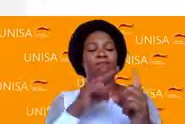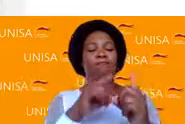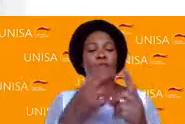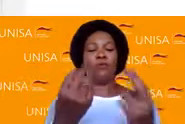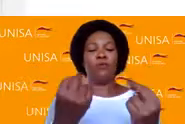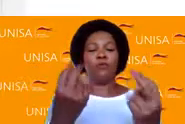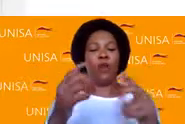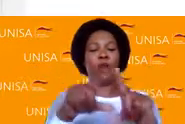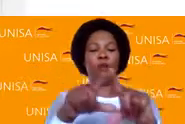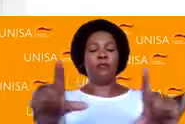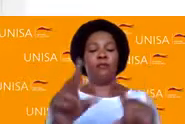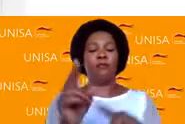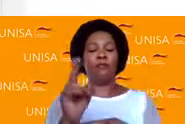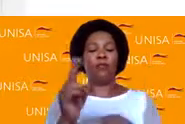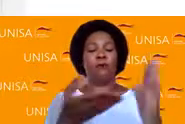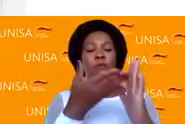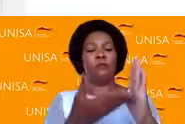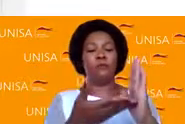well.